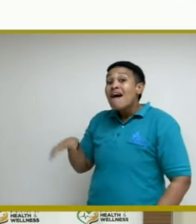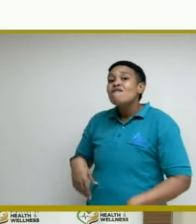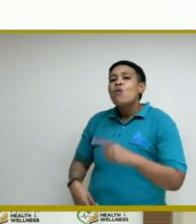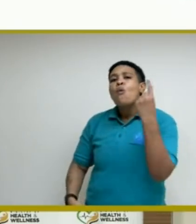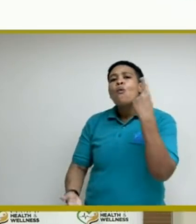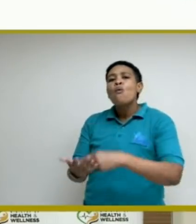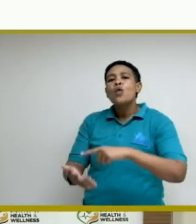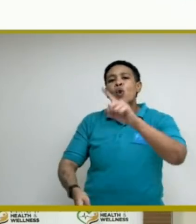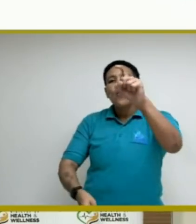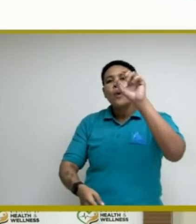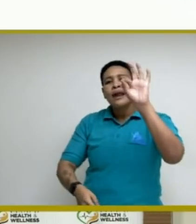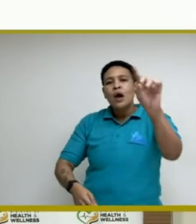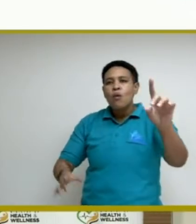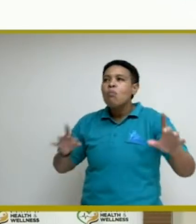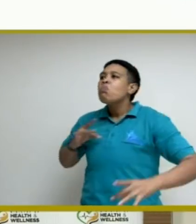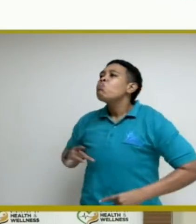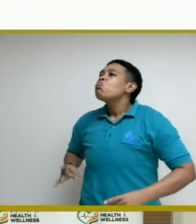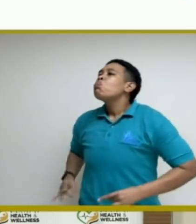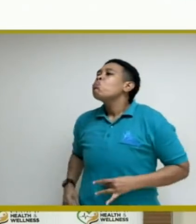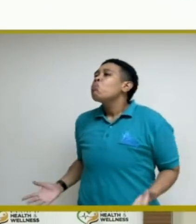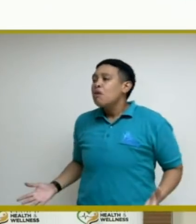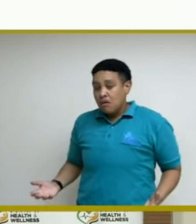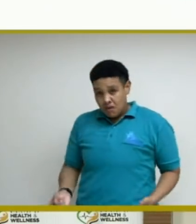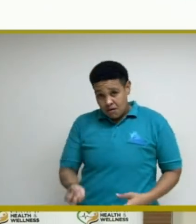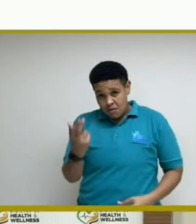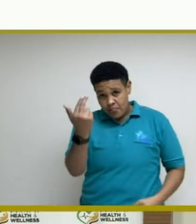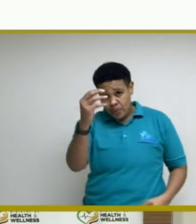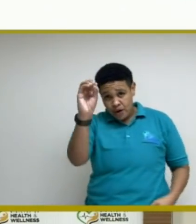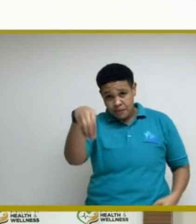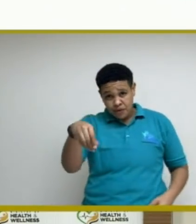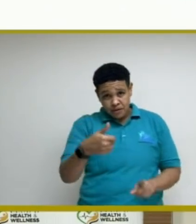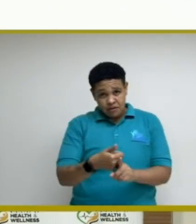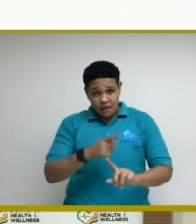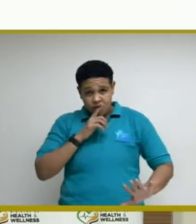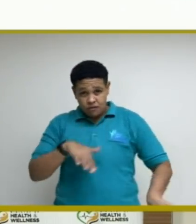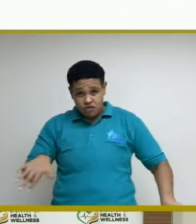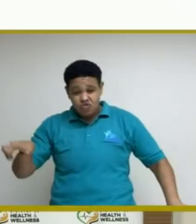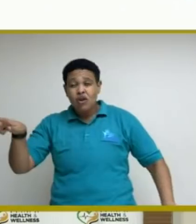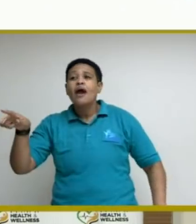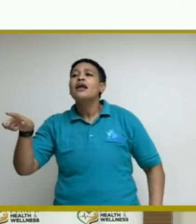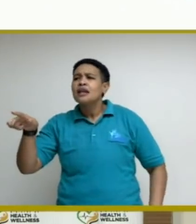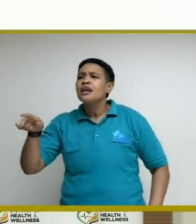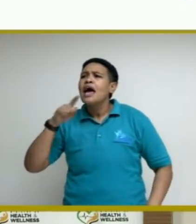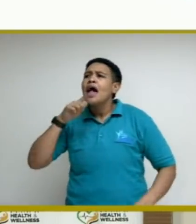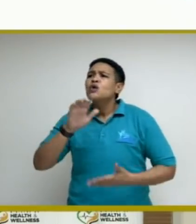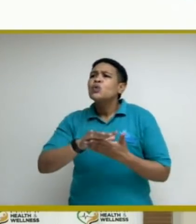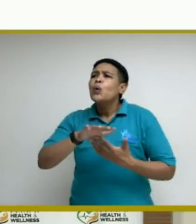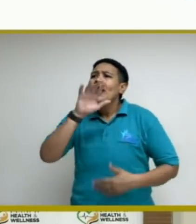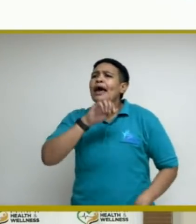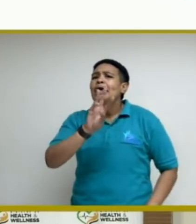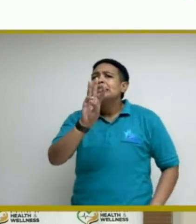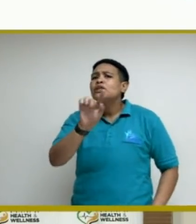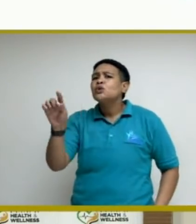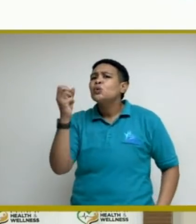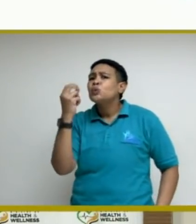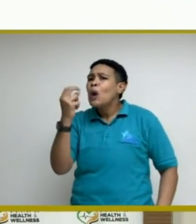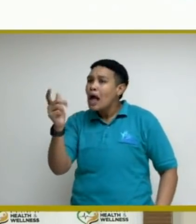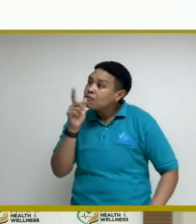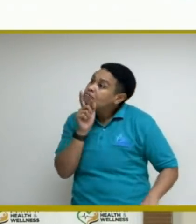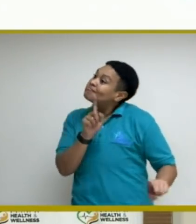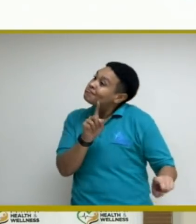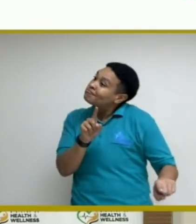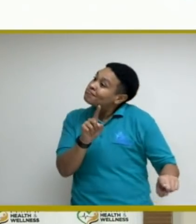1,191 cases. That's 13% of the children. And school age, 6 to 12,